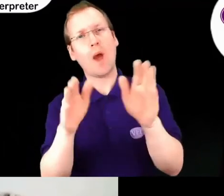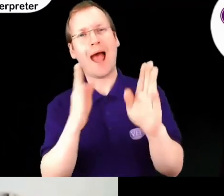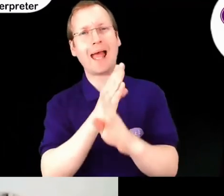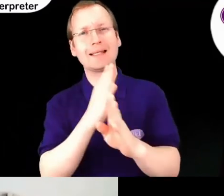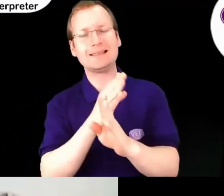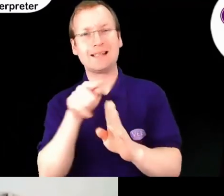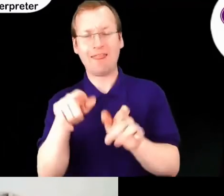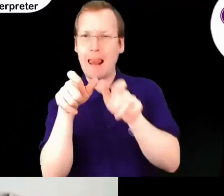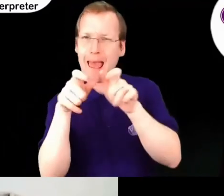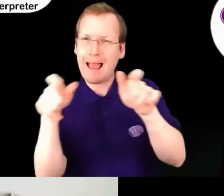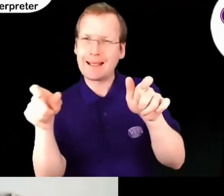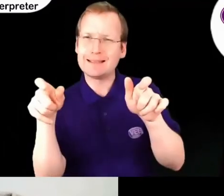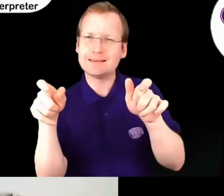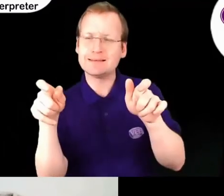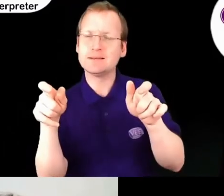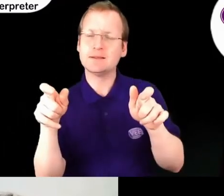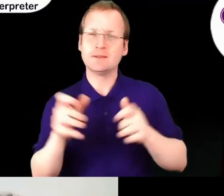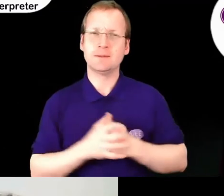because